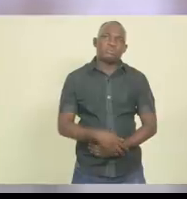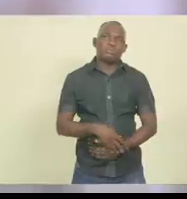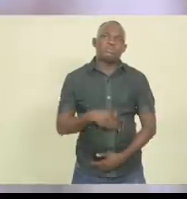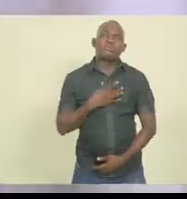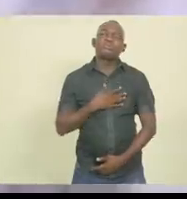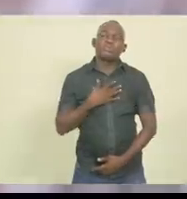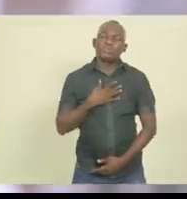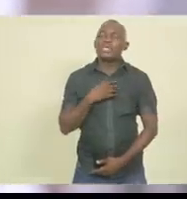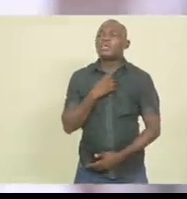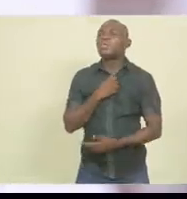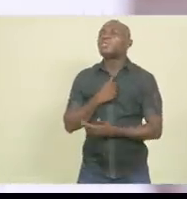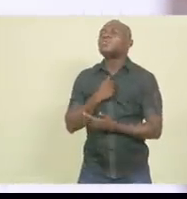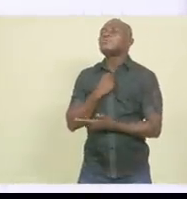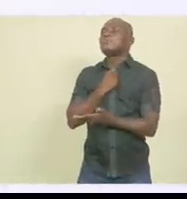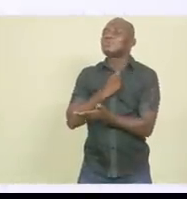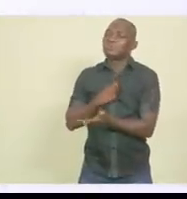I'm sorry.